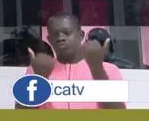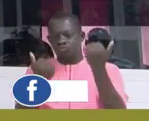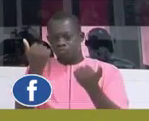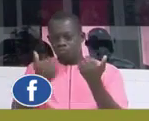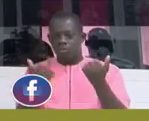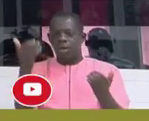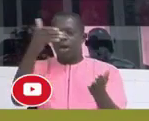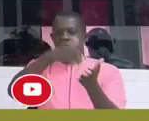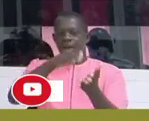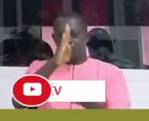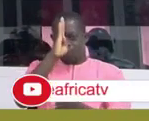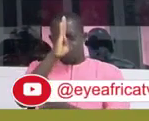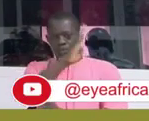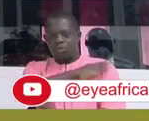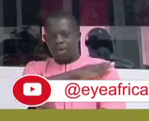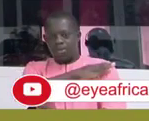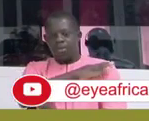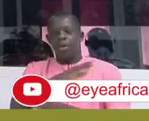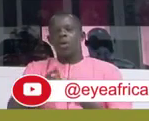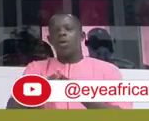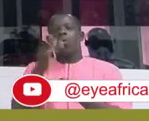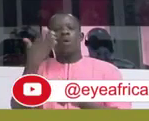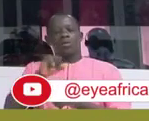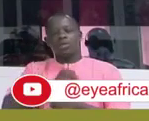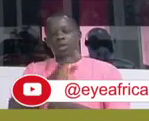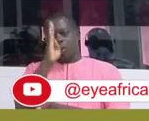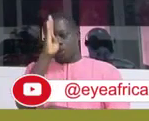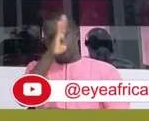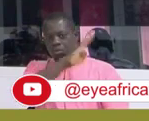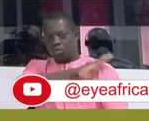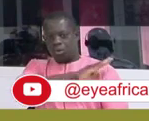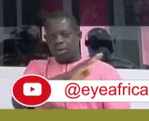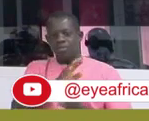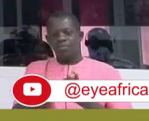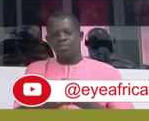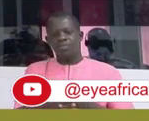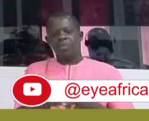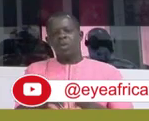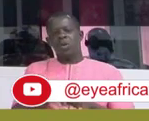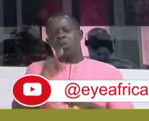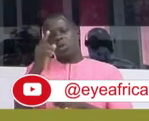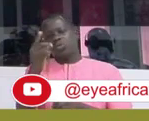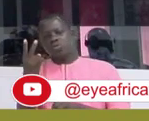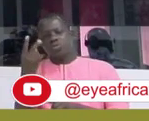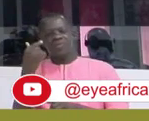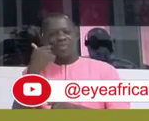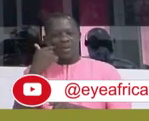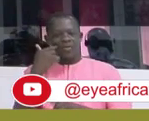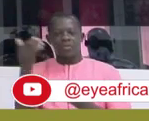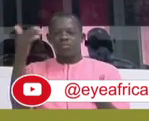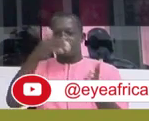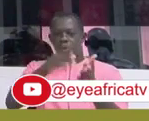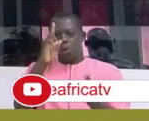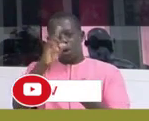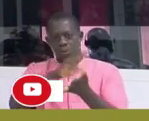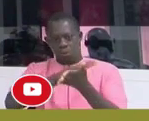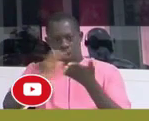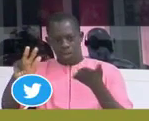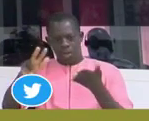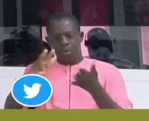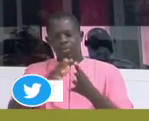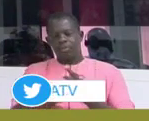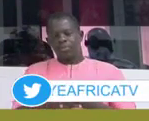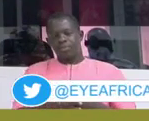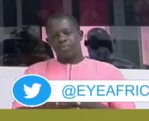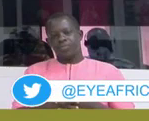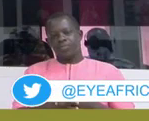I took a vehicle and went to Bam. I was in B one week time one two days until